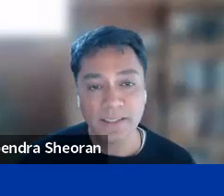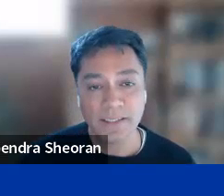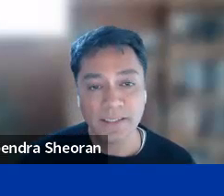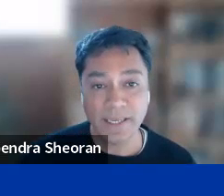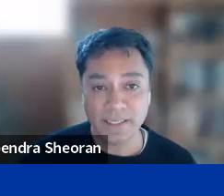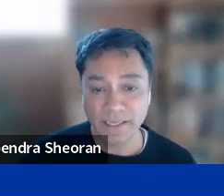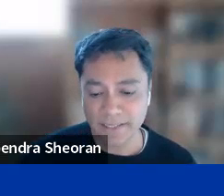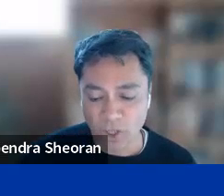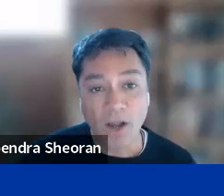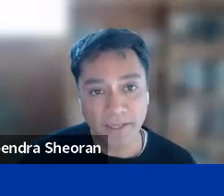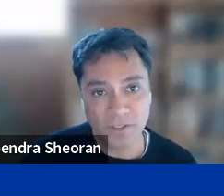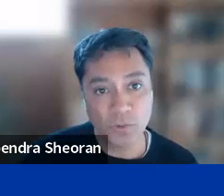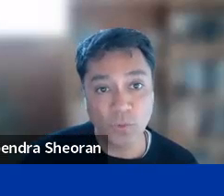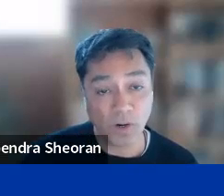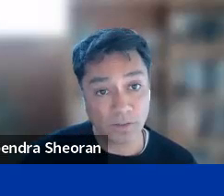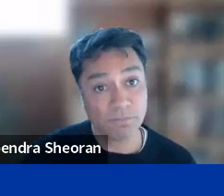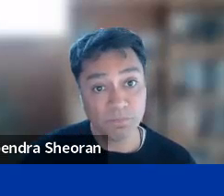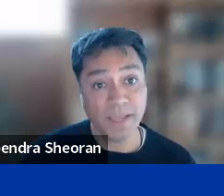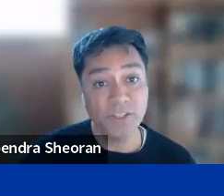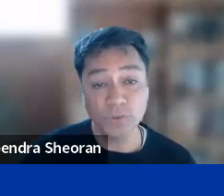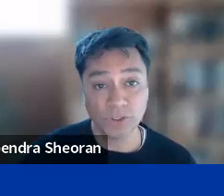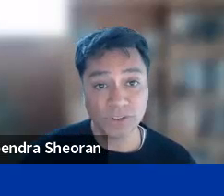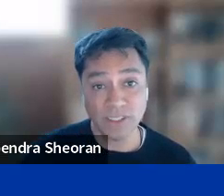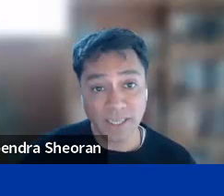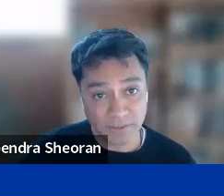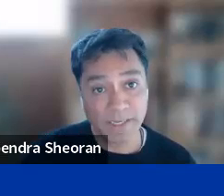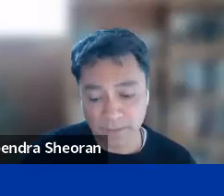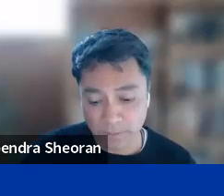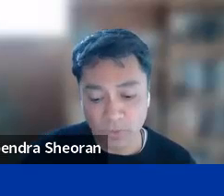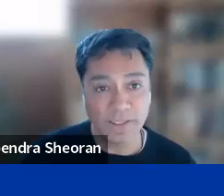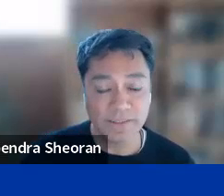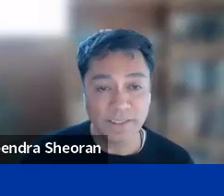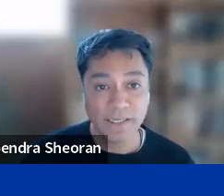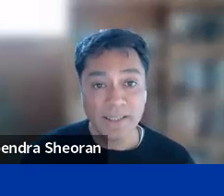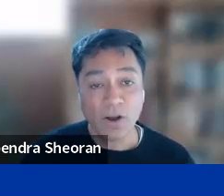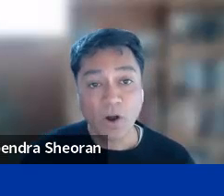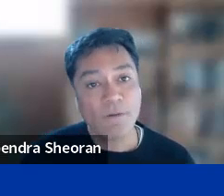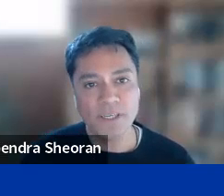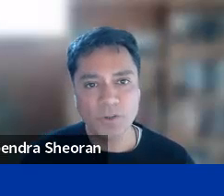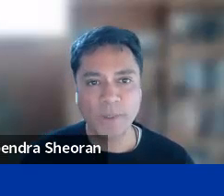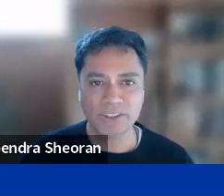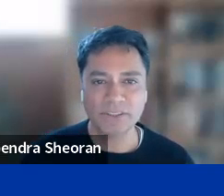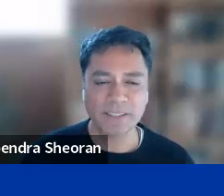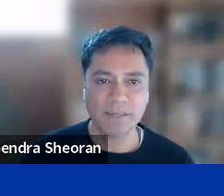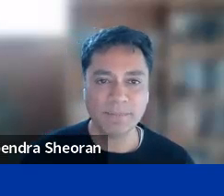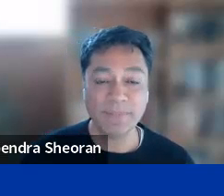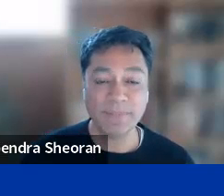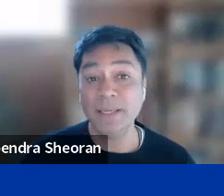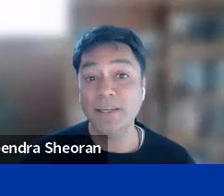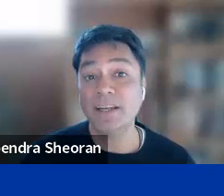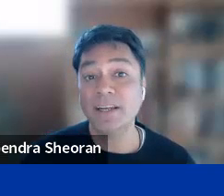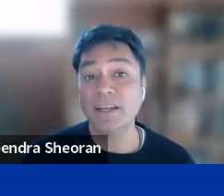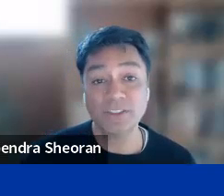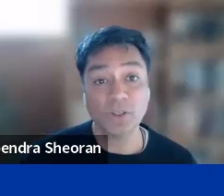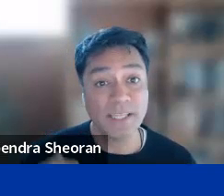actually communicating and talking to our end users, the last mile communities, often questions will come up that